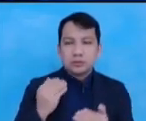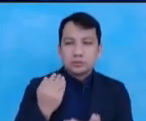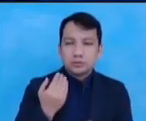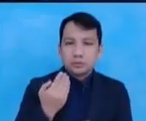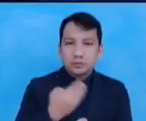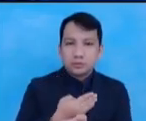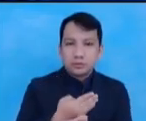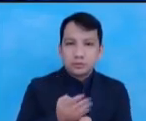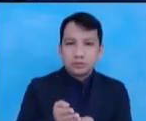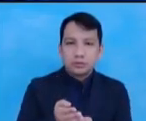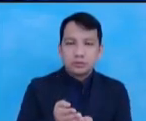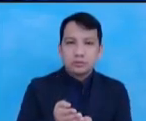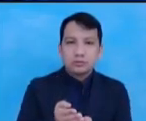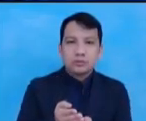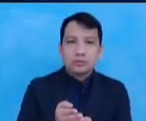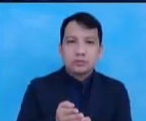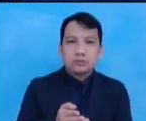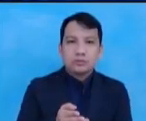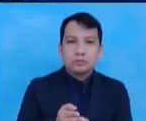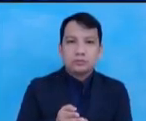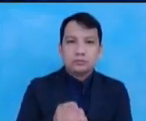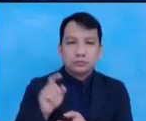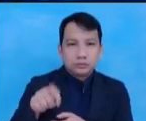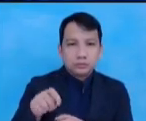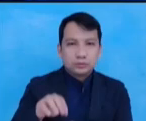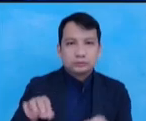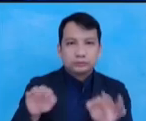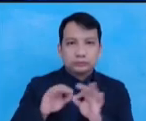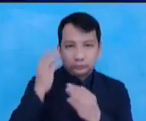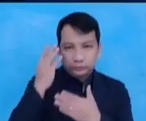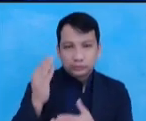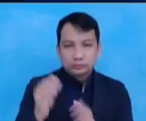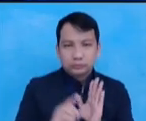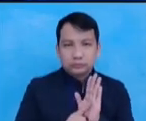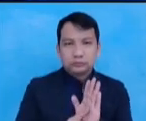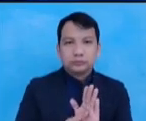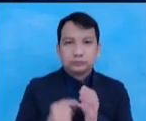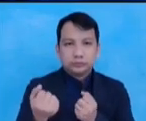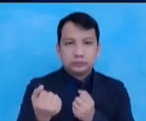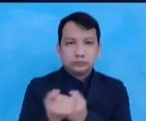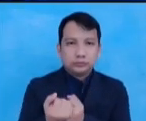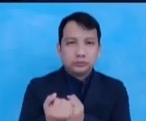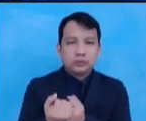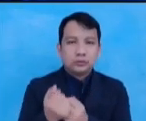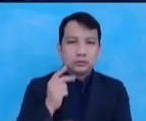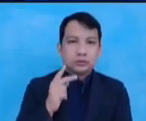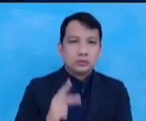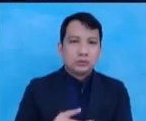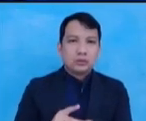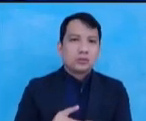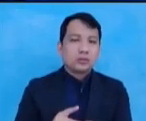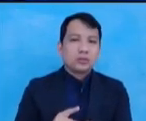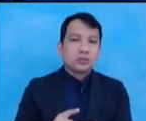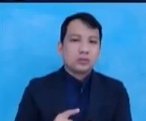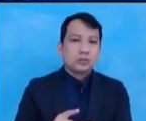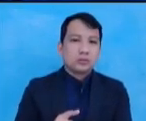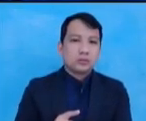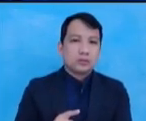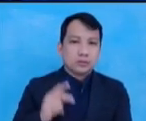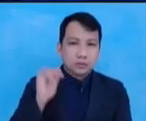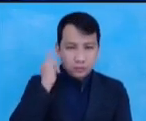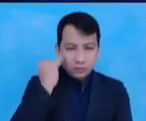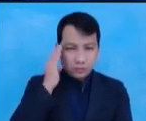unprecedented, and it sends a clear message of support for the Philippines from the Biden-Harris administration, the